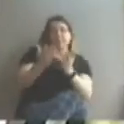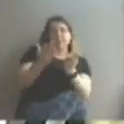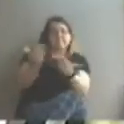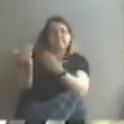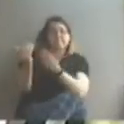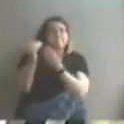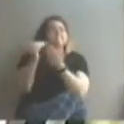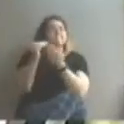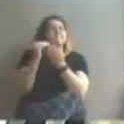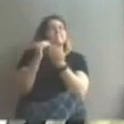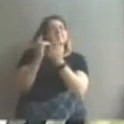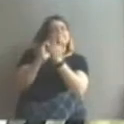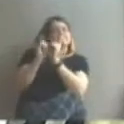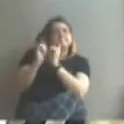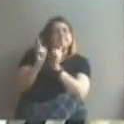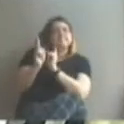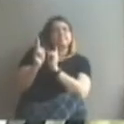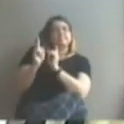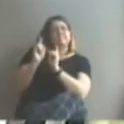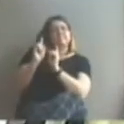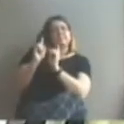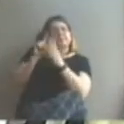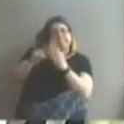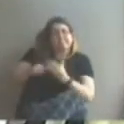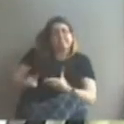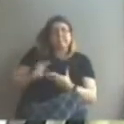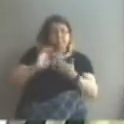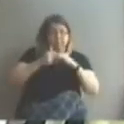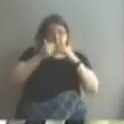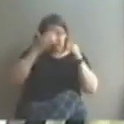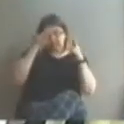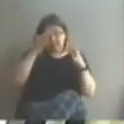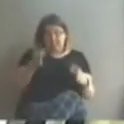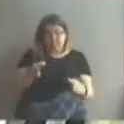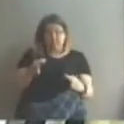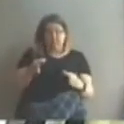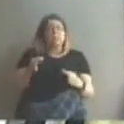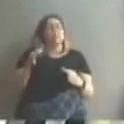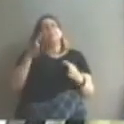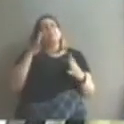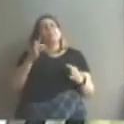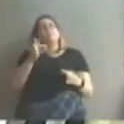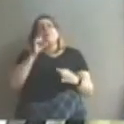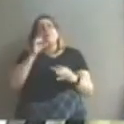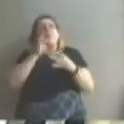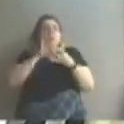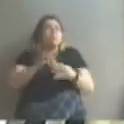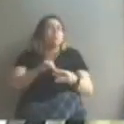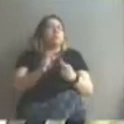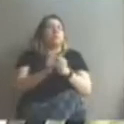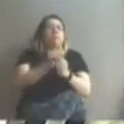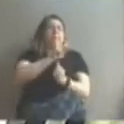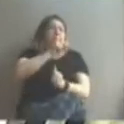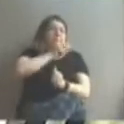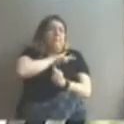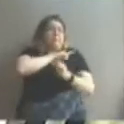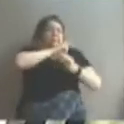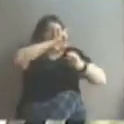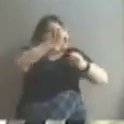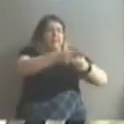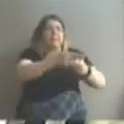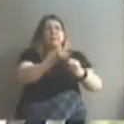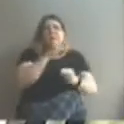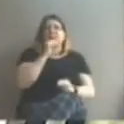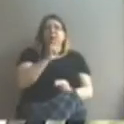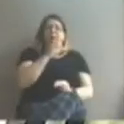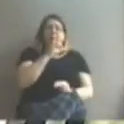with exploratory conversations. How do we make a decision? So the decisions aren't tied to a person by name, not Lisa